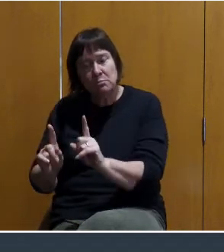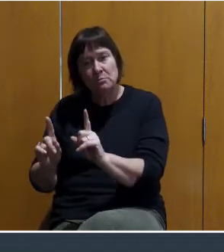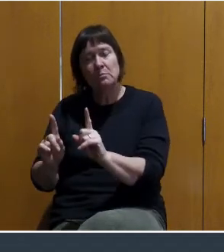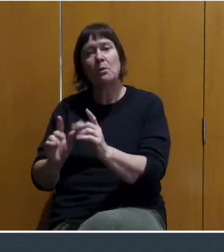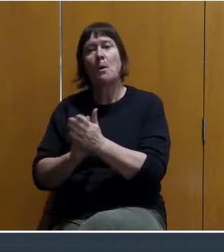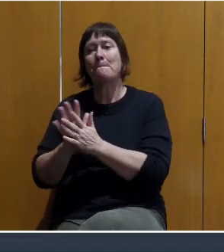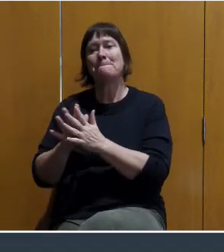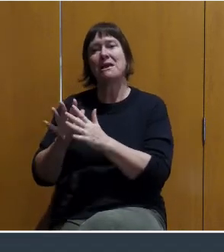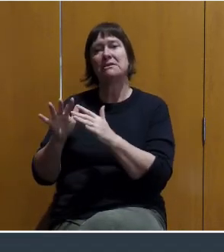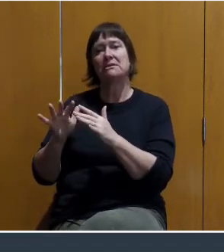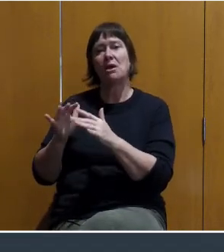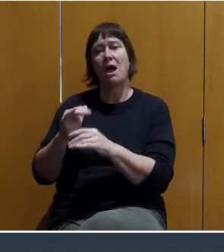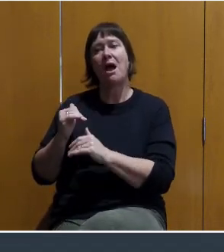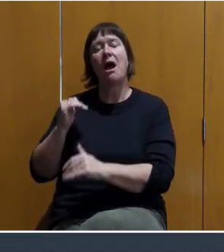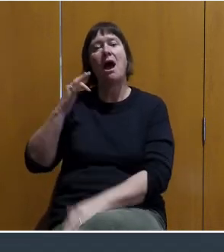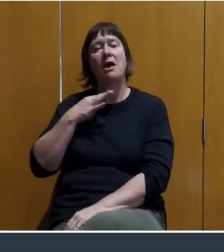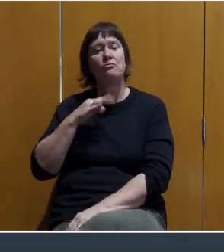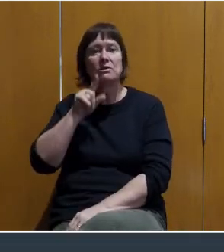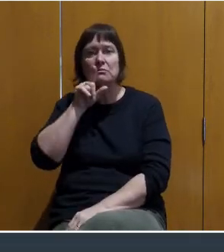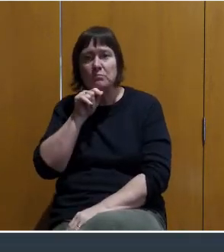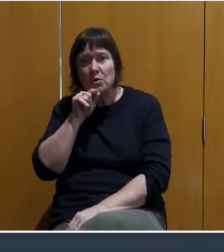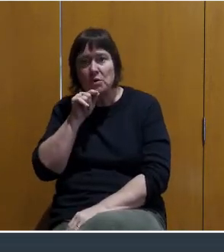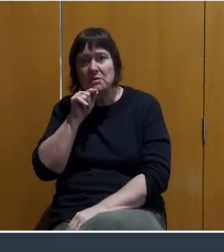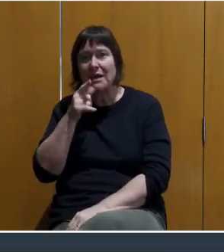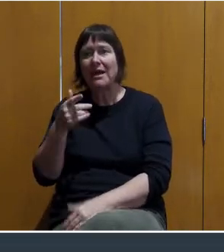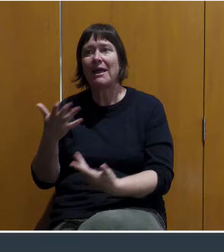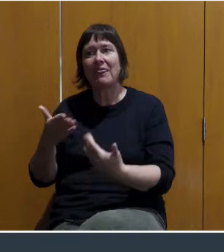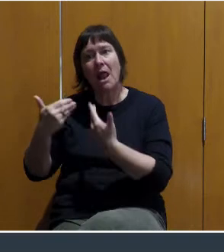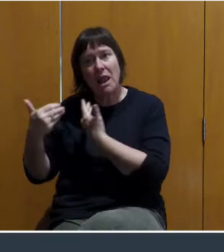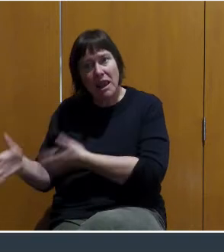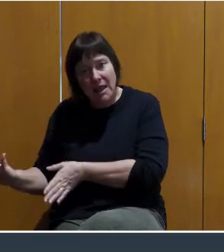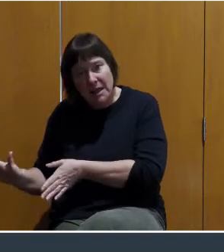threatened bird populations to either deserting the environment